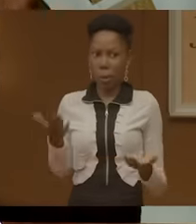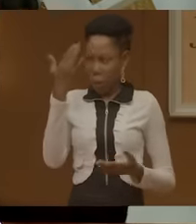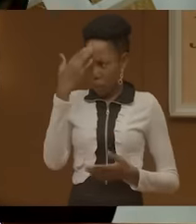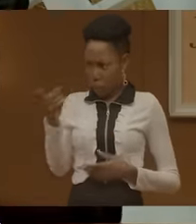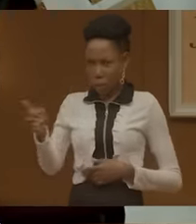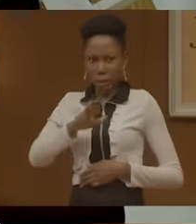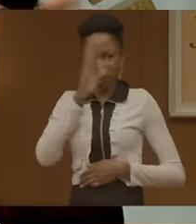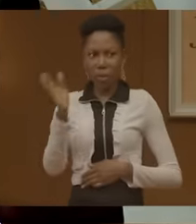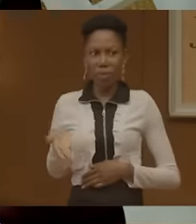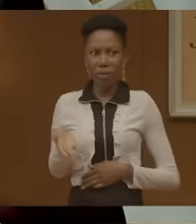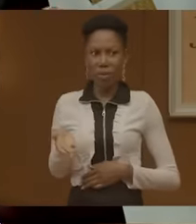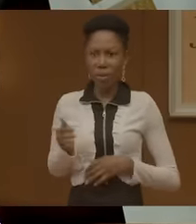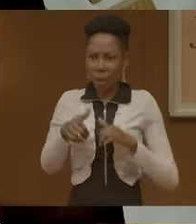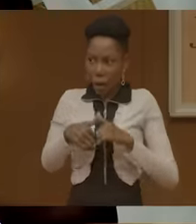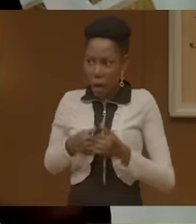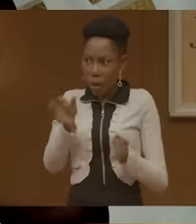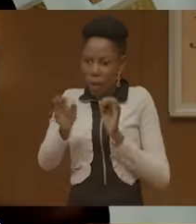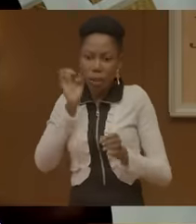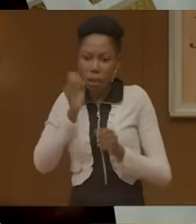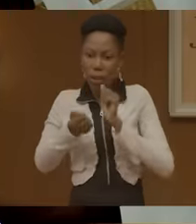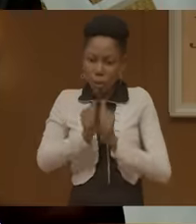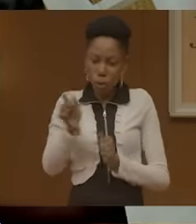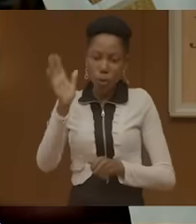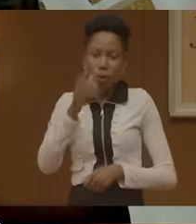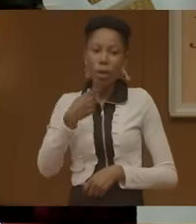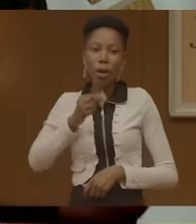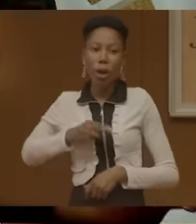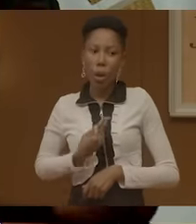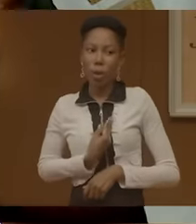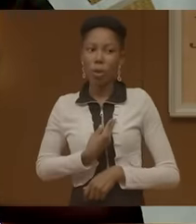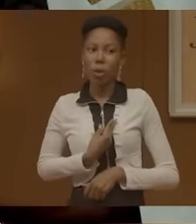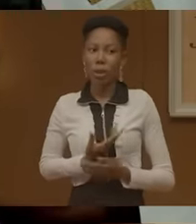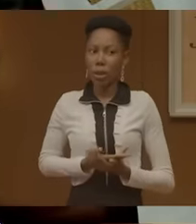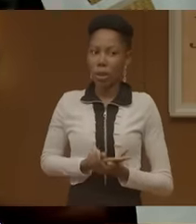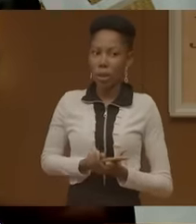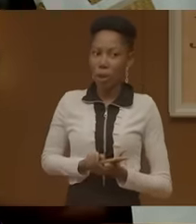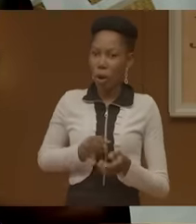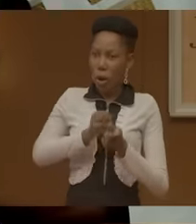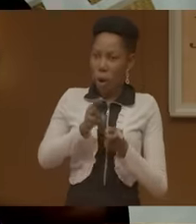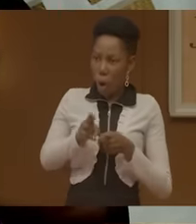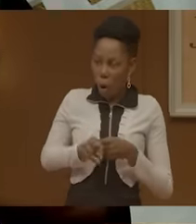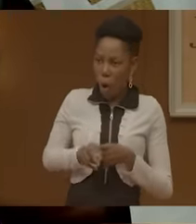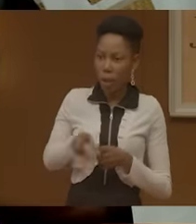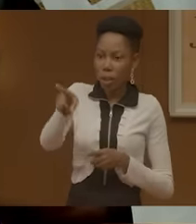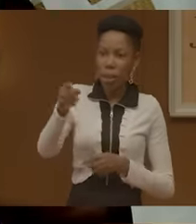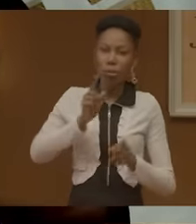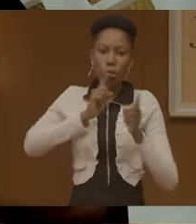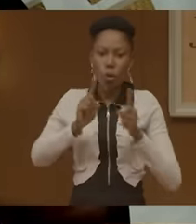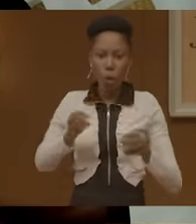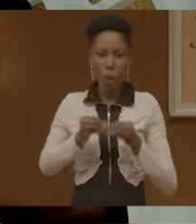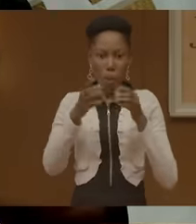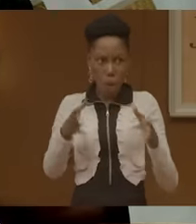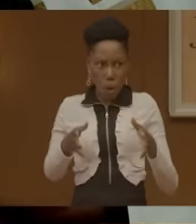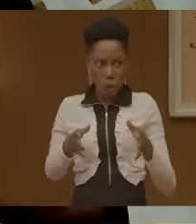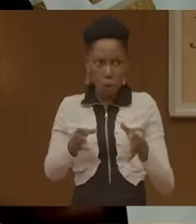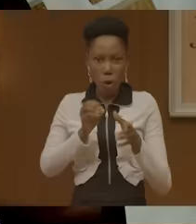Nothing. You say somebody has changed, you can't say this is what she has done. She says so many things, you can't say what she said is not right. I didn't beat the